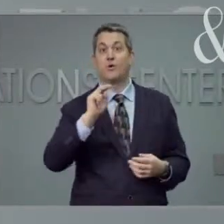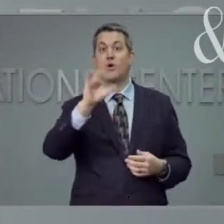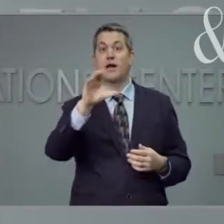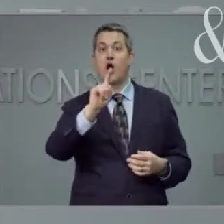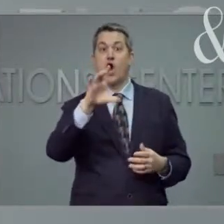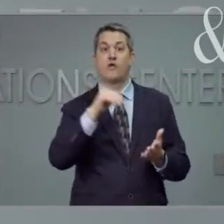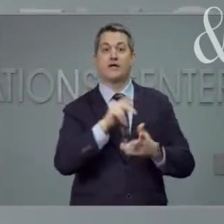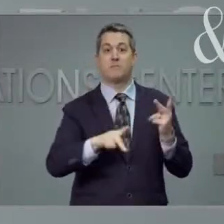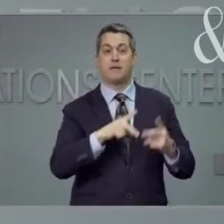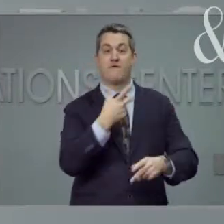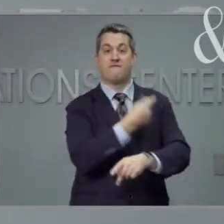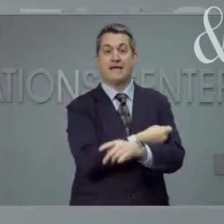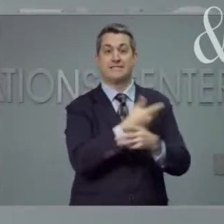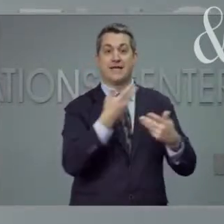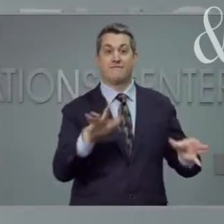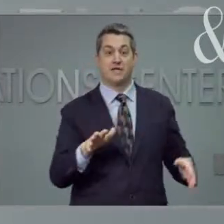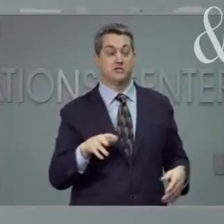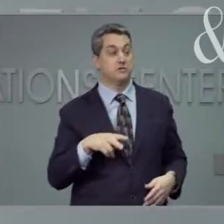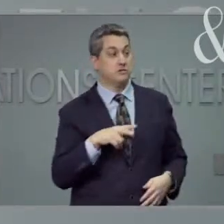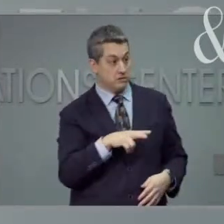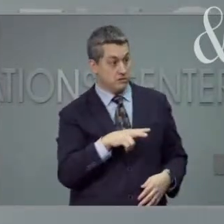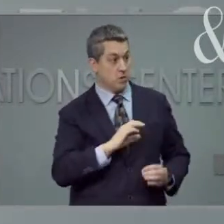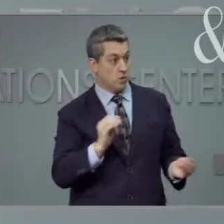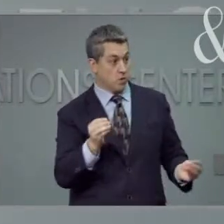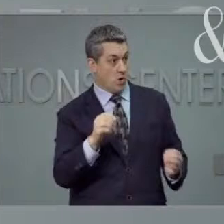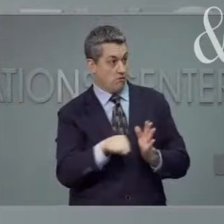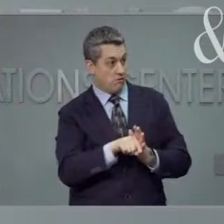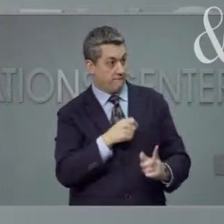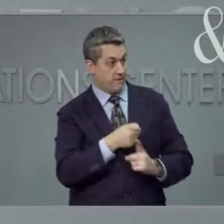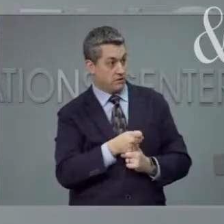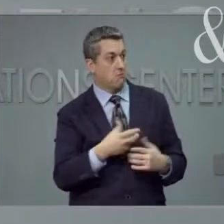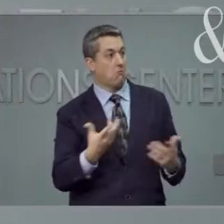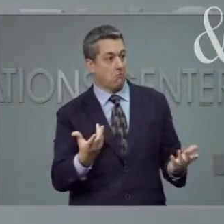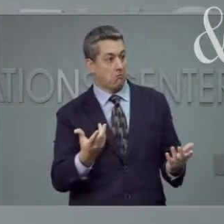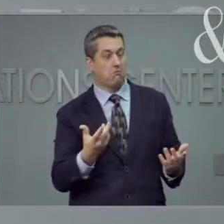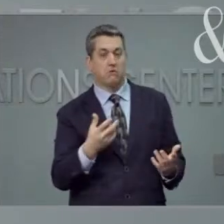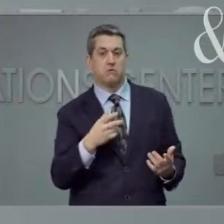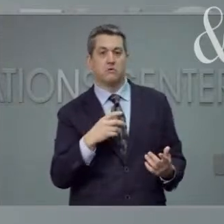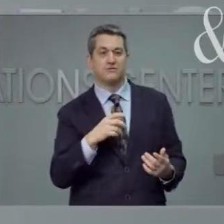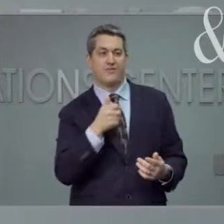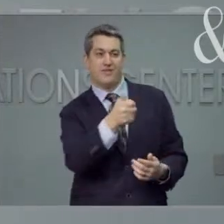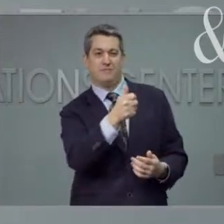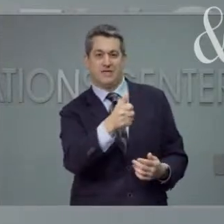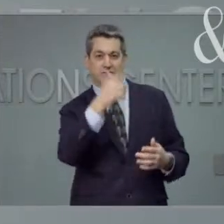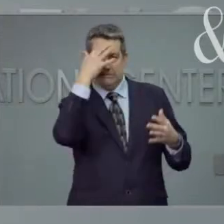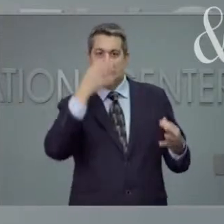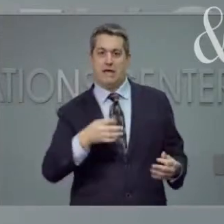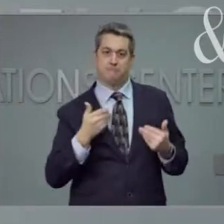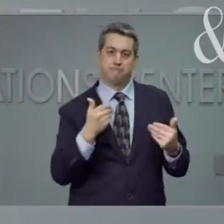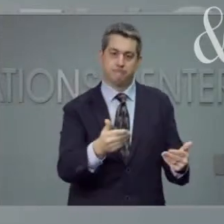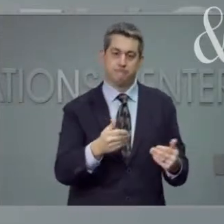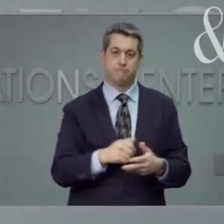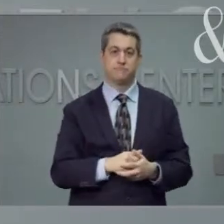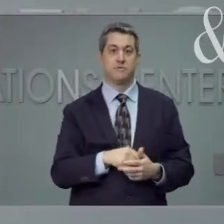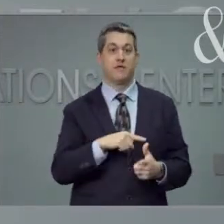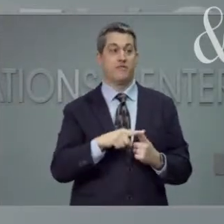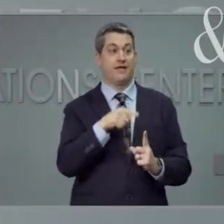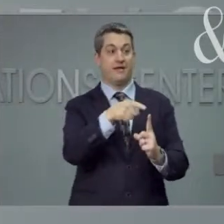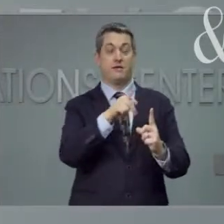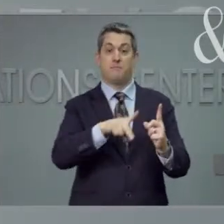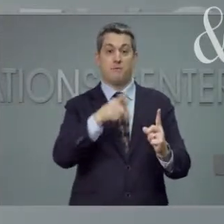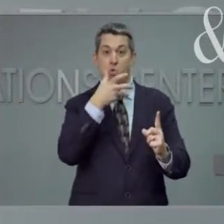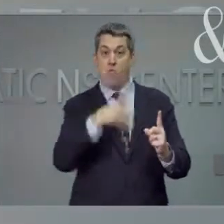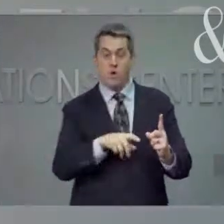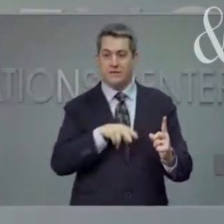in North Carolina have been vaccinated. I think those are the messages, as well as seeing their own friends and colleagues and family members